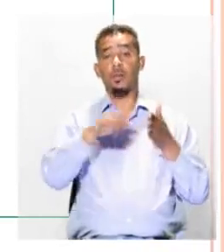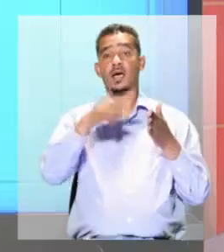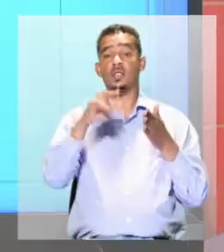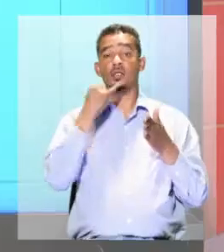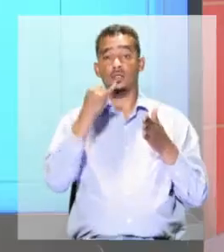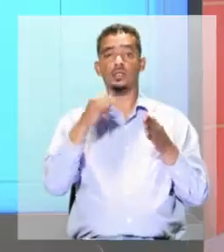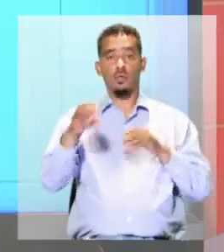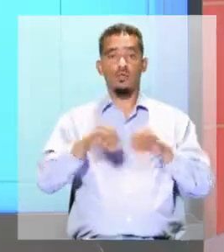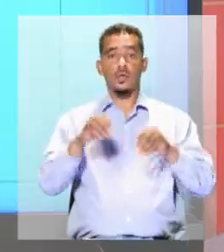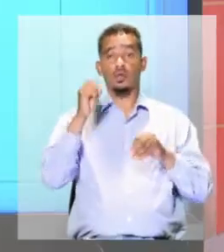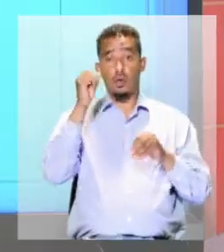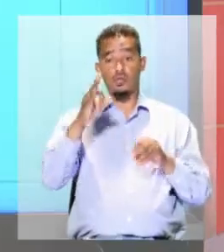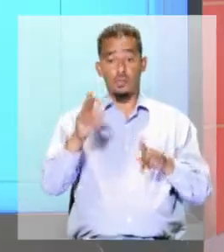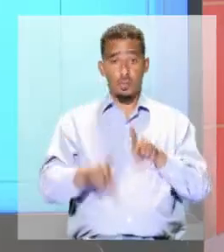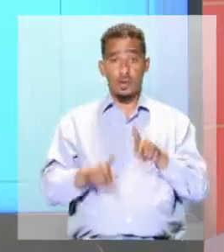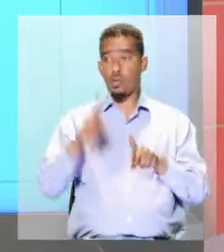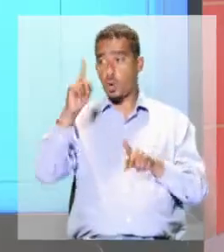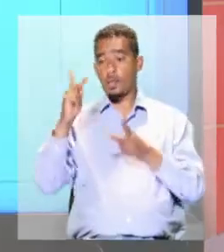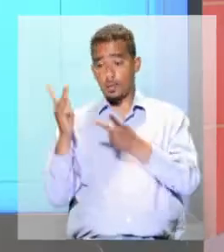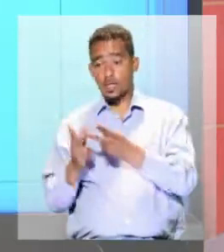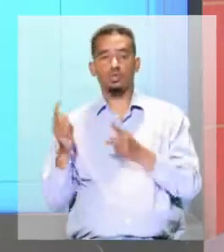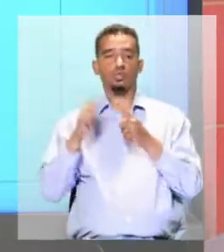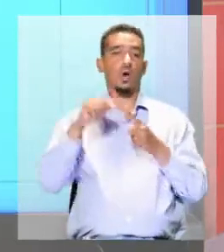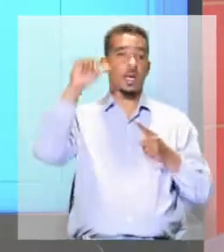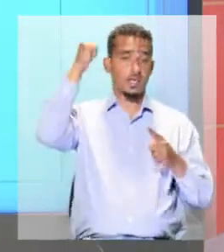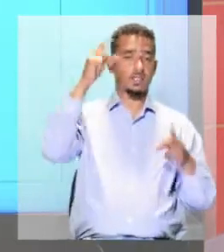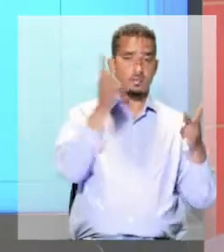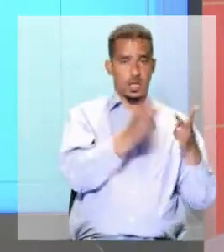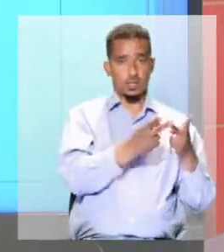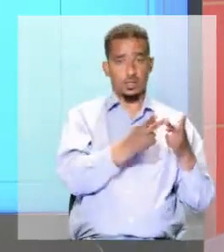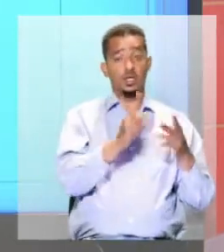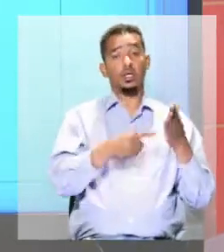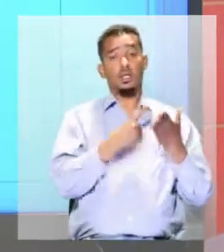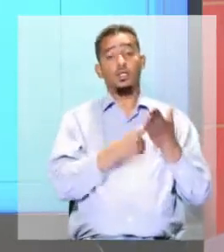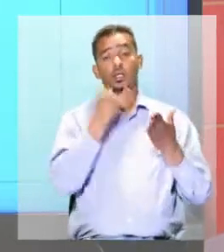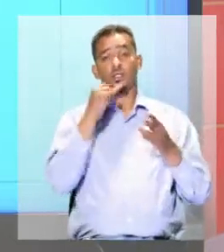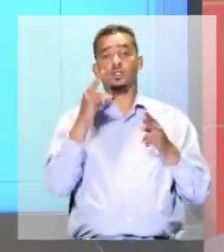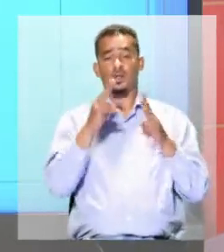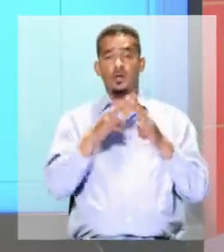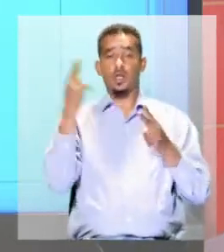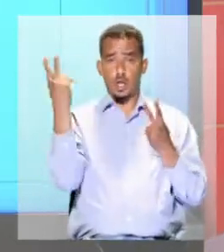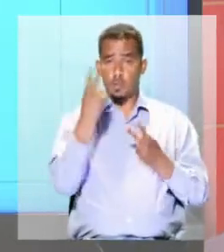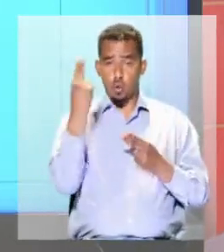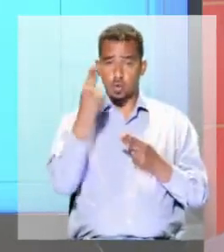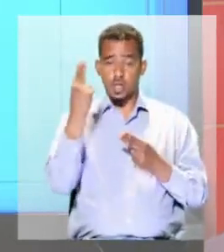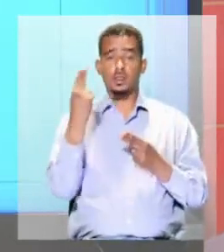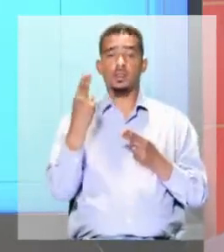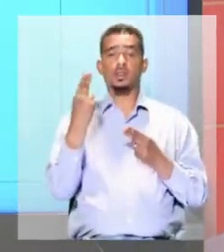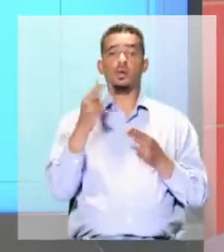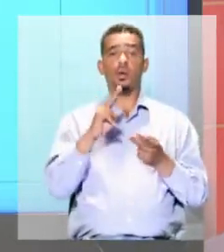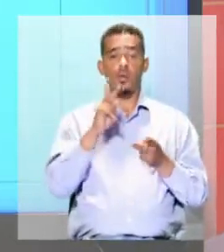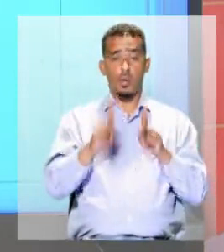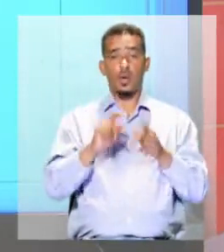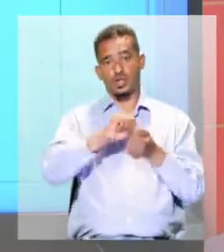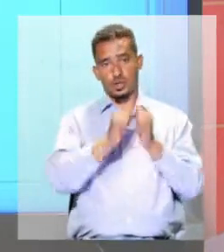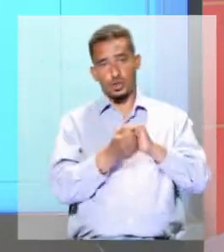Migration is the movement of people from one place to another. It is an important control of population change next